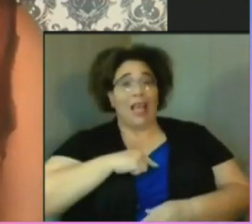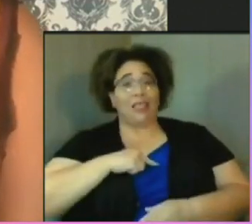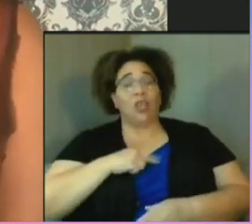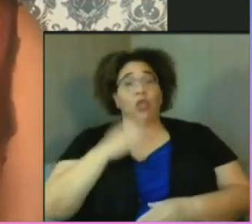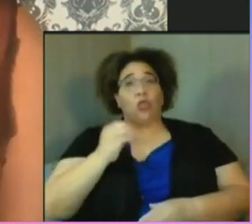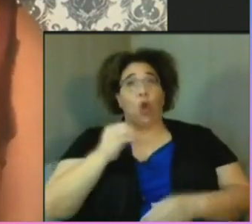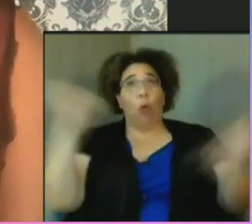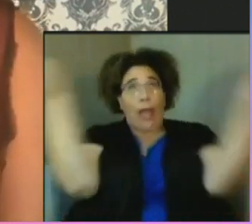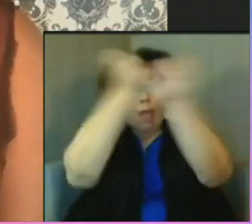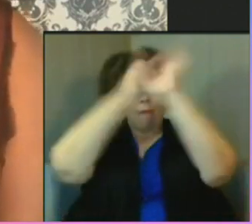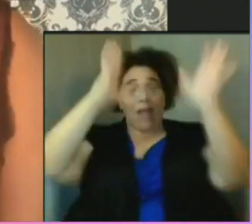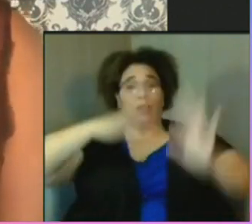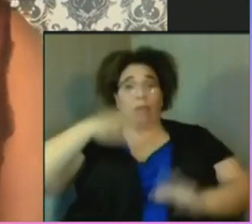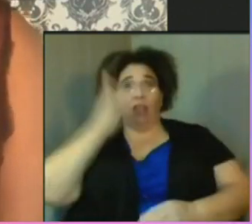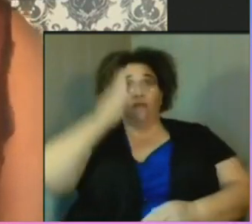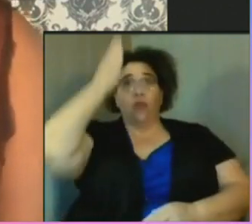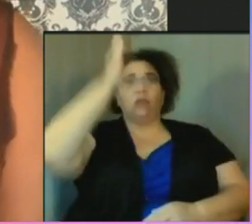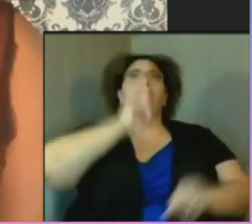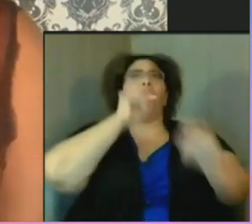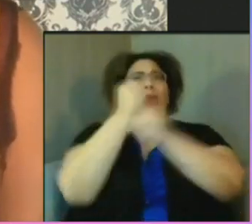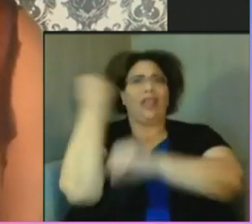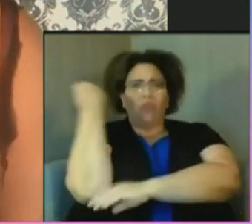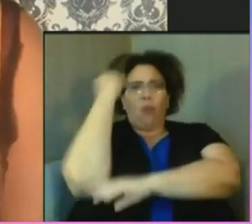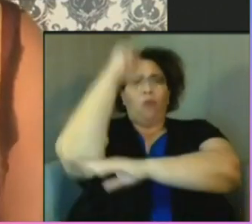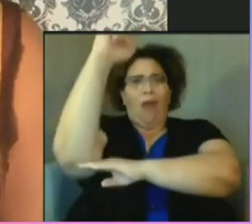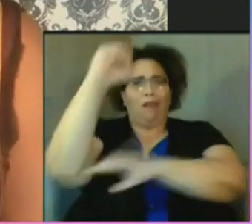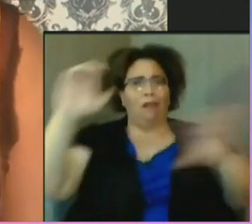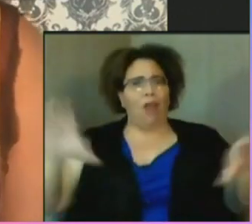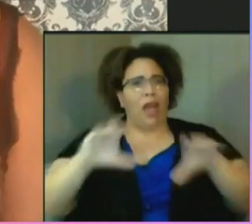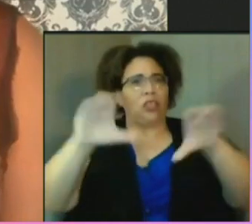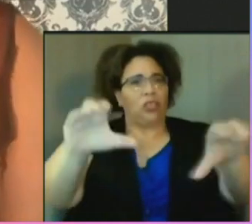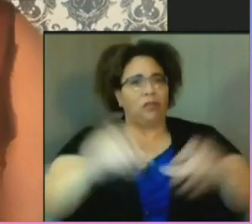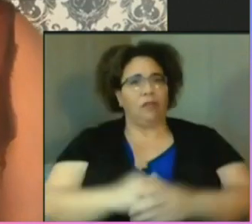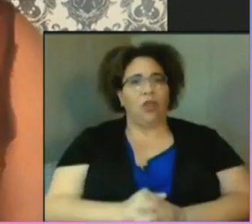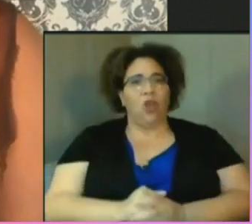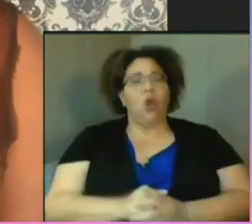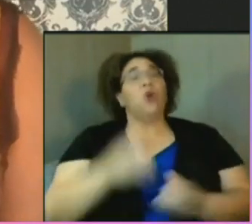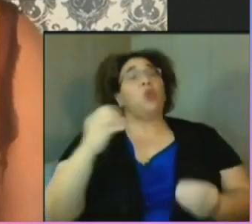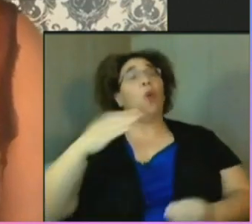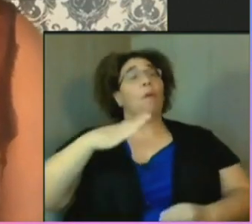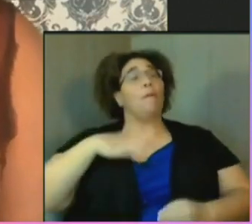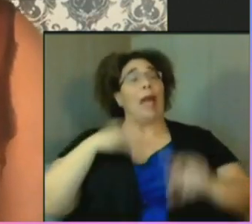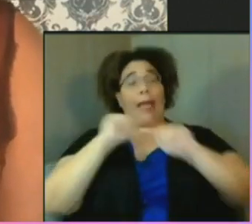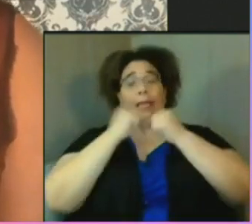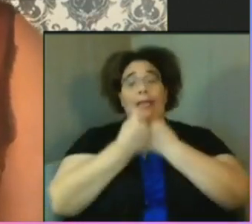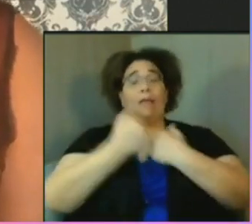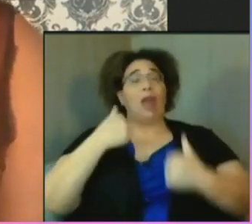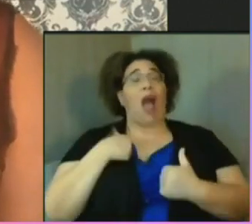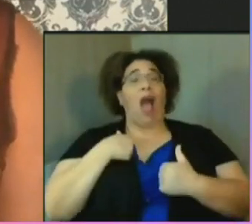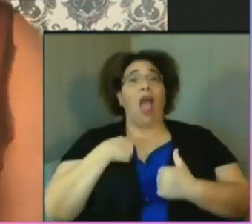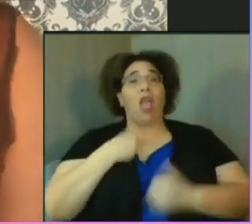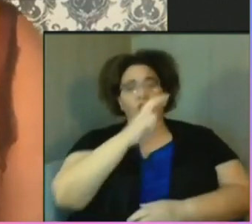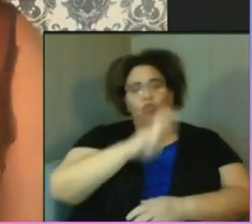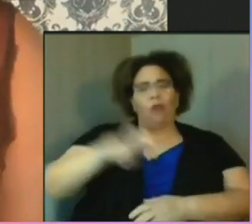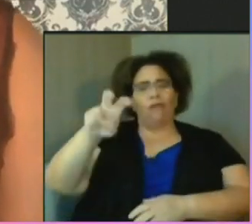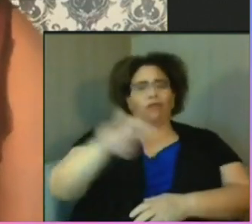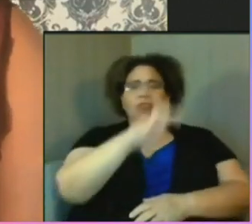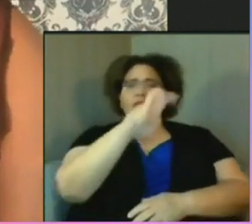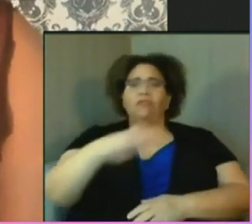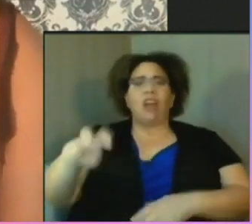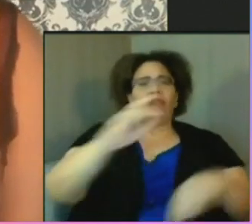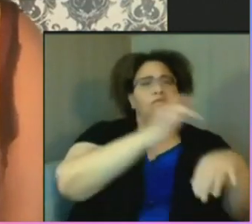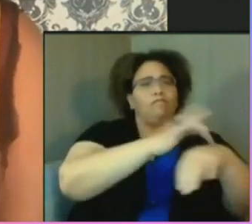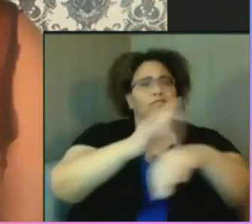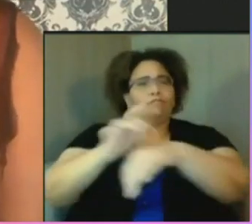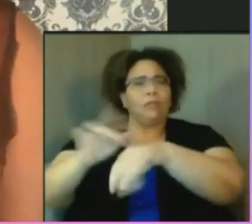act. So me and the TransLash team hit the country and the road over the last month, off